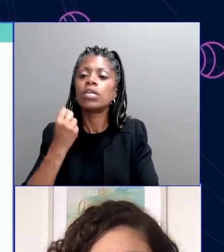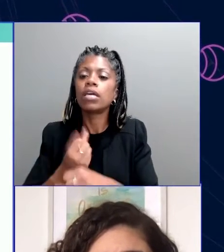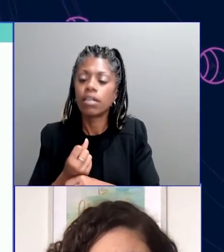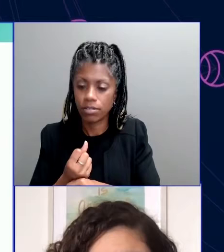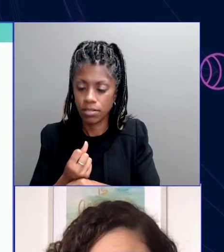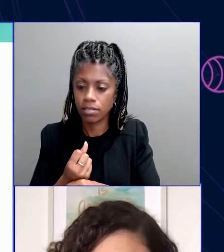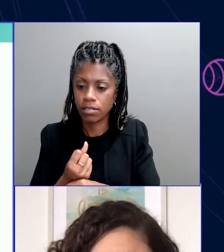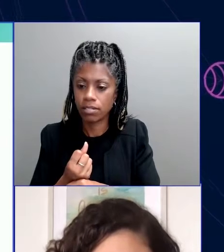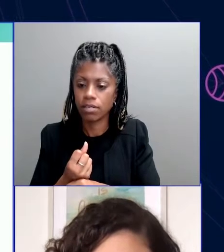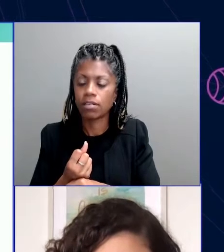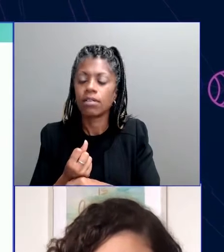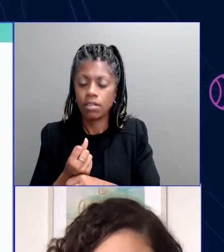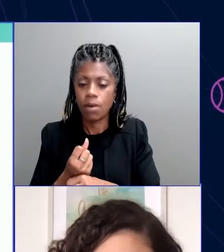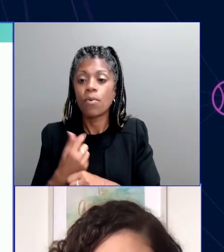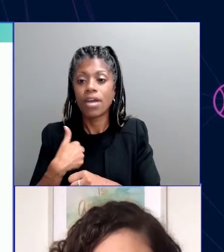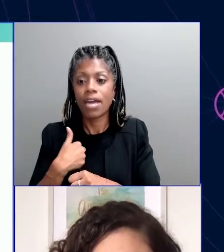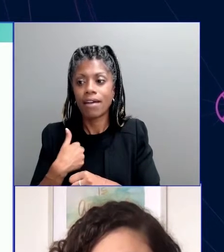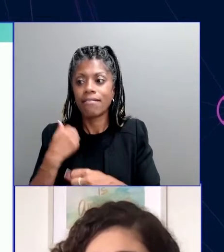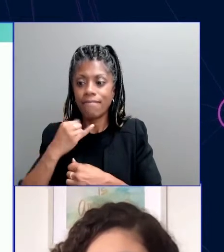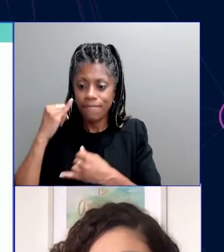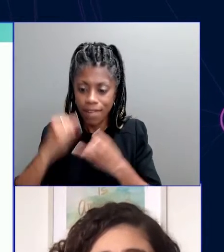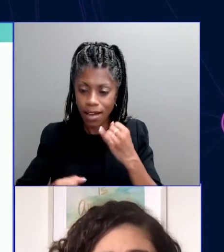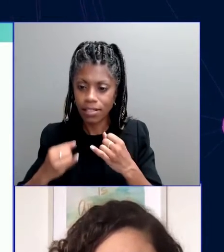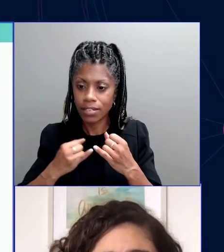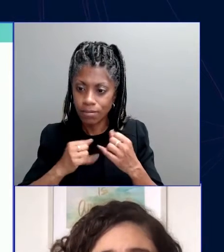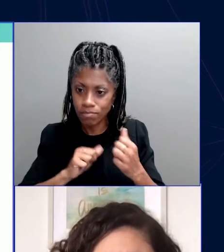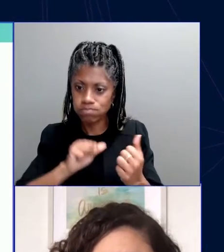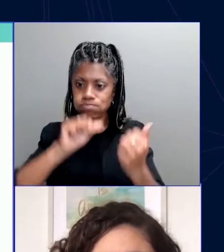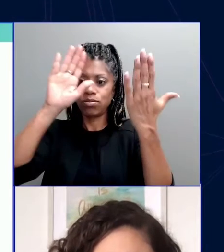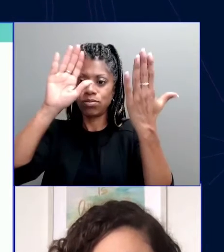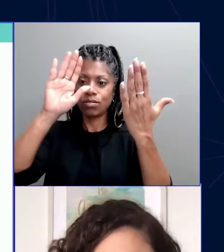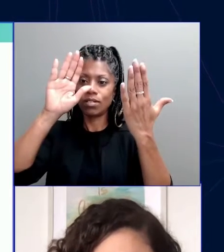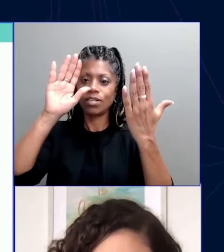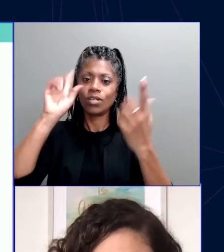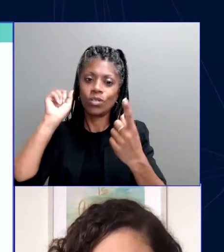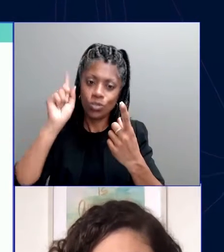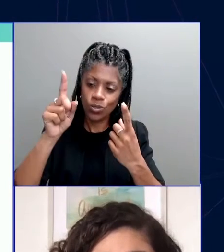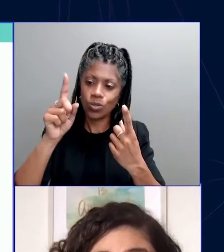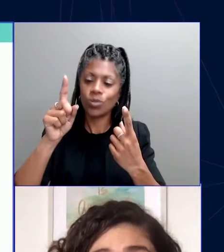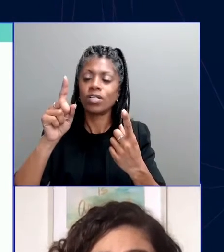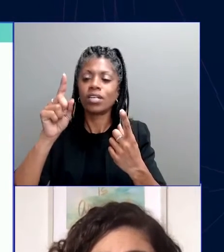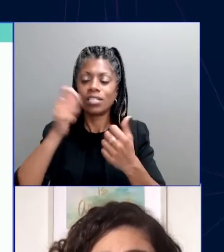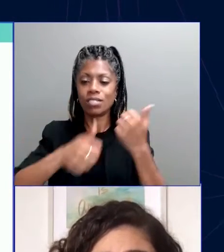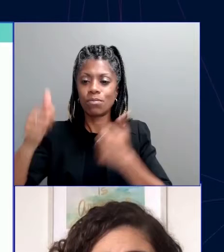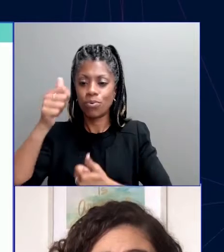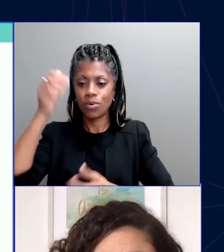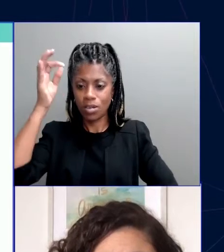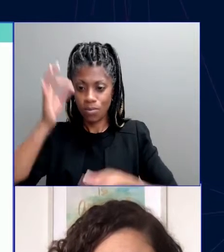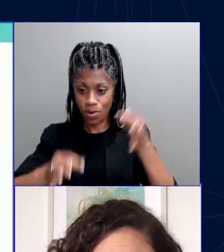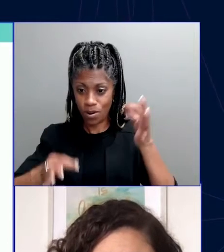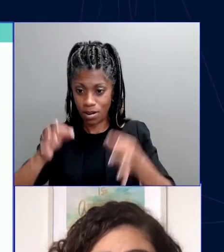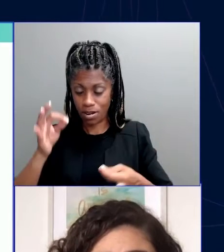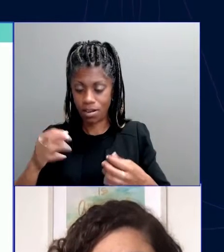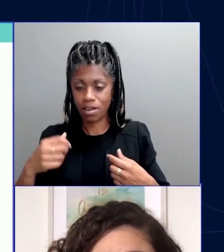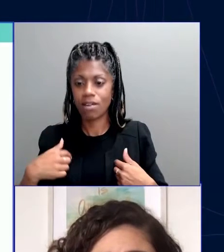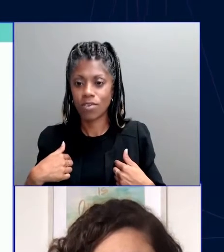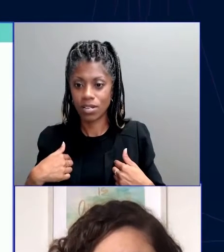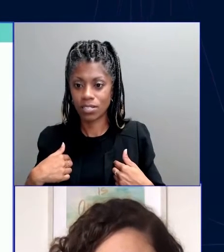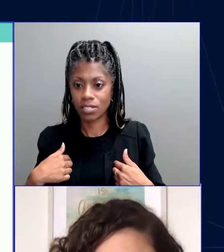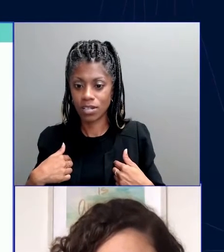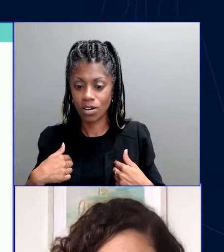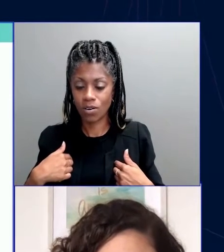was going to be heard by the Supreme Court. And there's our biggest communications challenge. to win a Supreme Court case during the